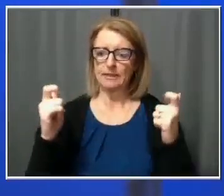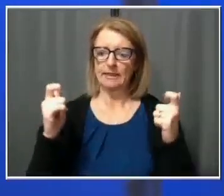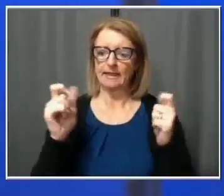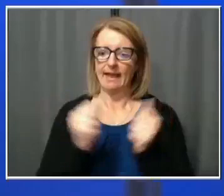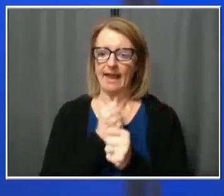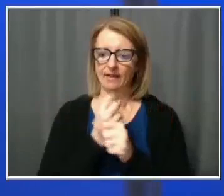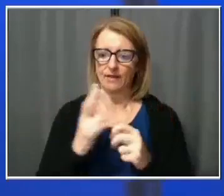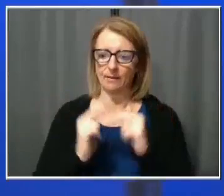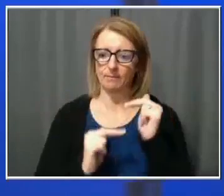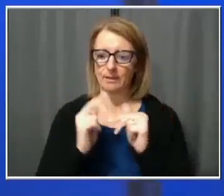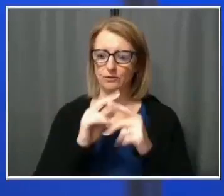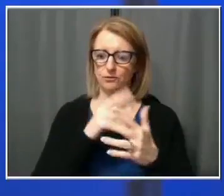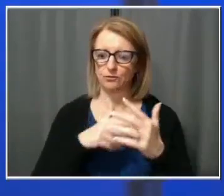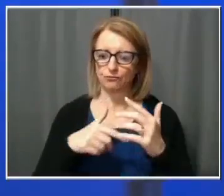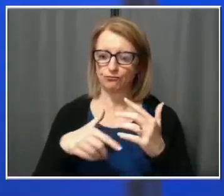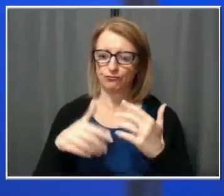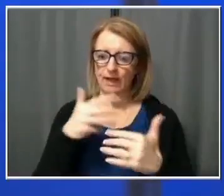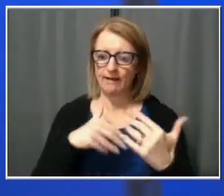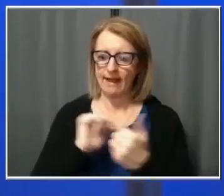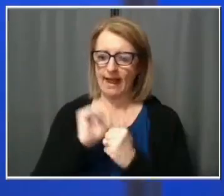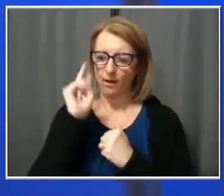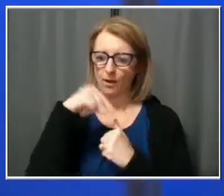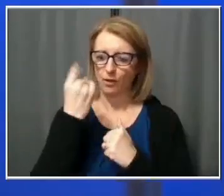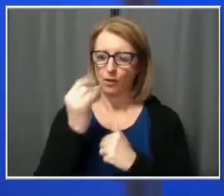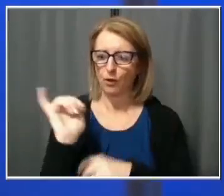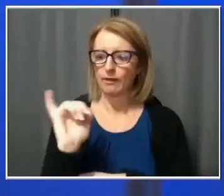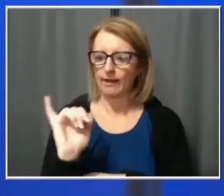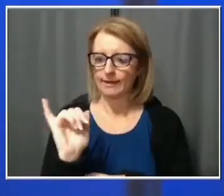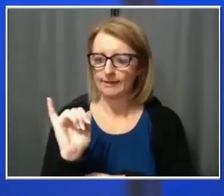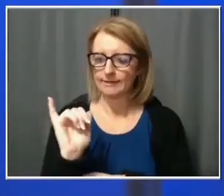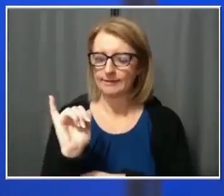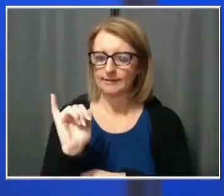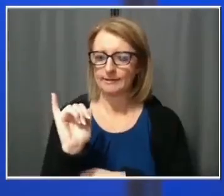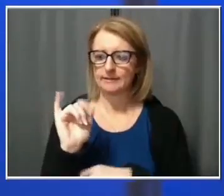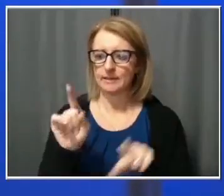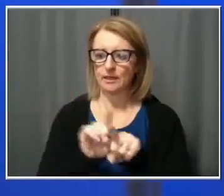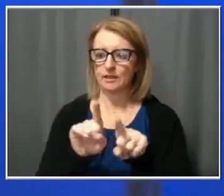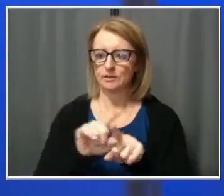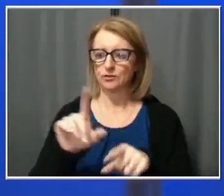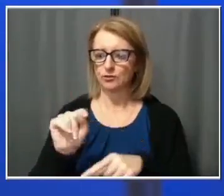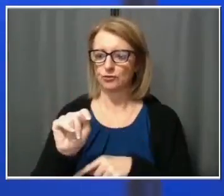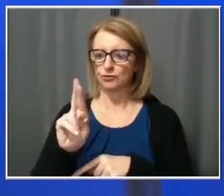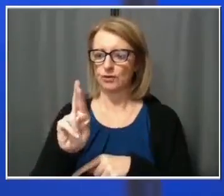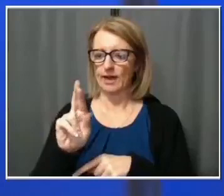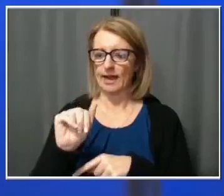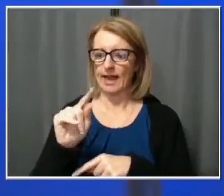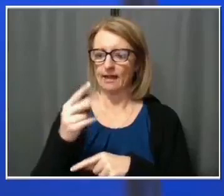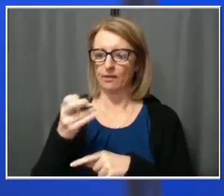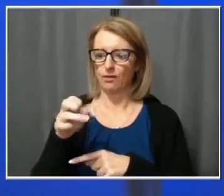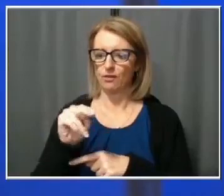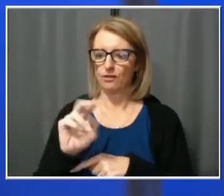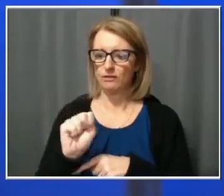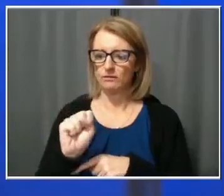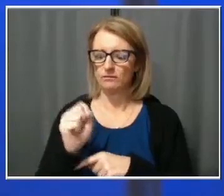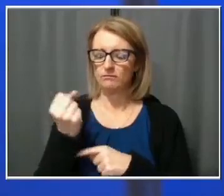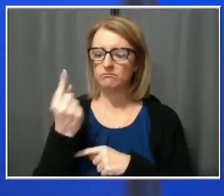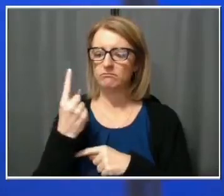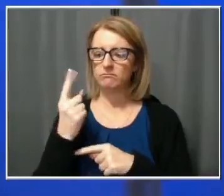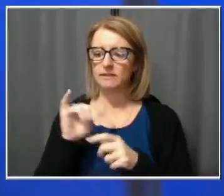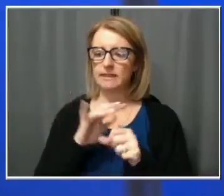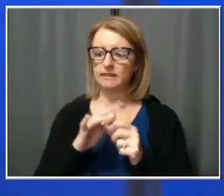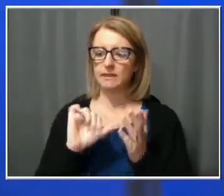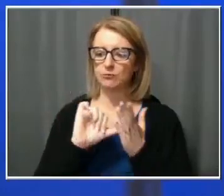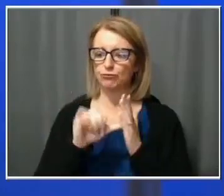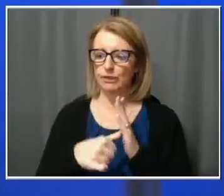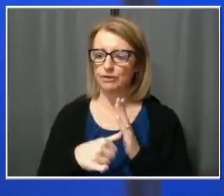built around how I looked. And even getting into triathlons, I was under the impression that someone that was a little bit